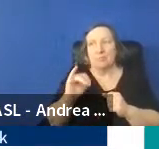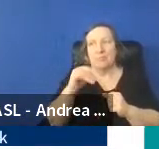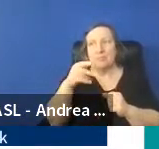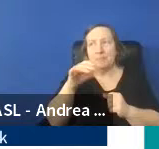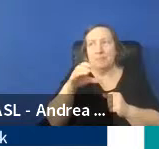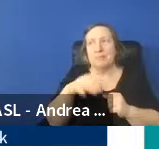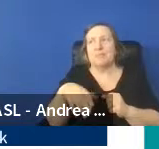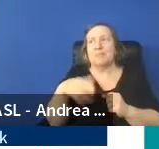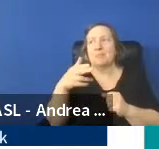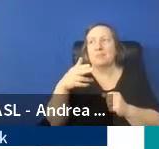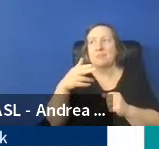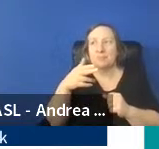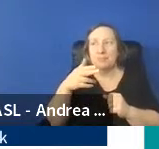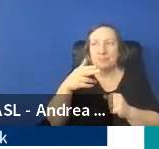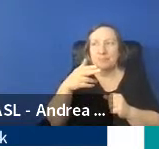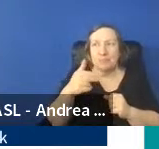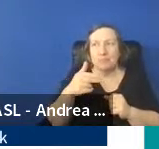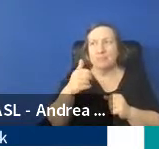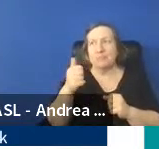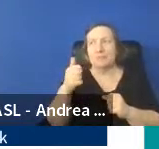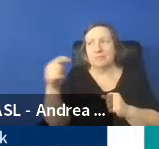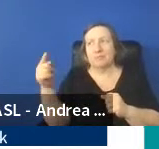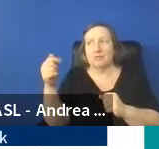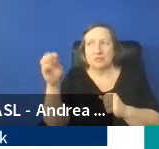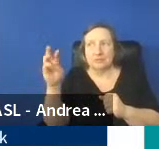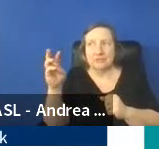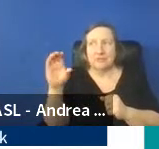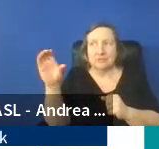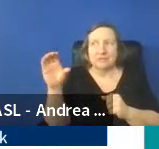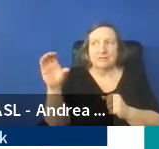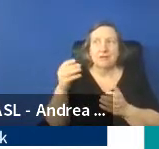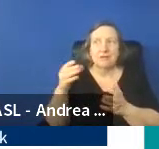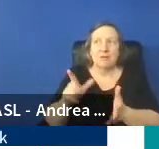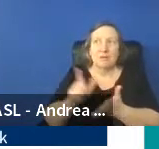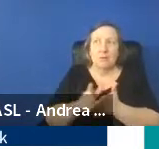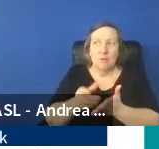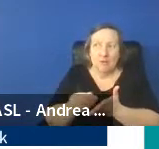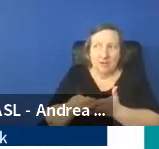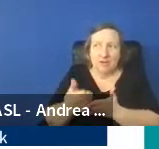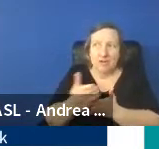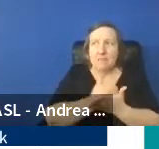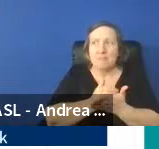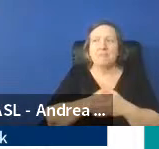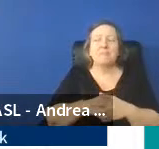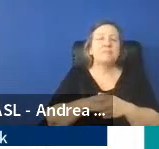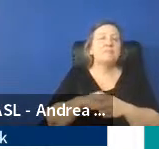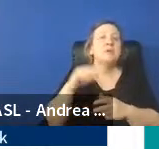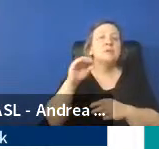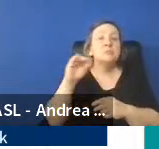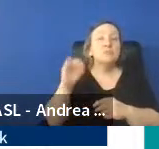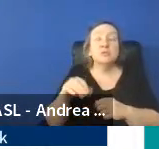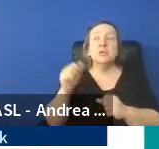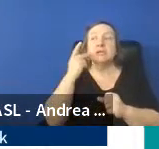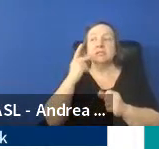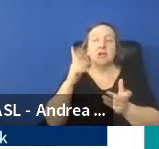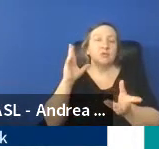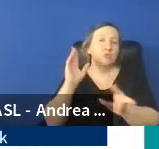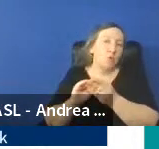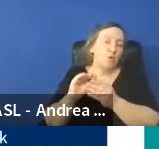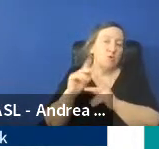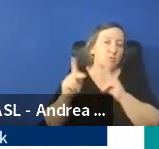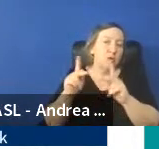1,600 low-income residents. And the percentages, you can also note, that's the percentage of the total